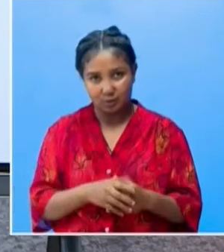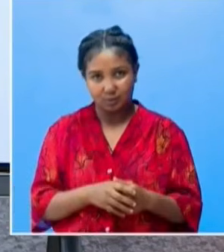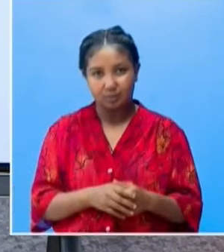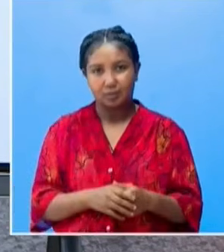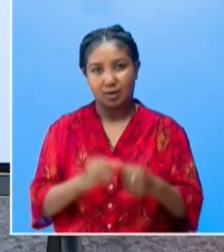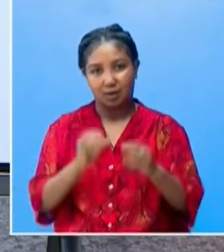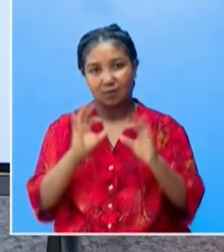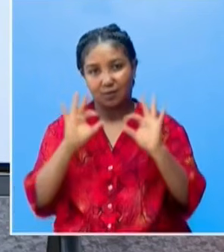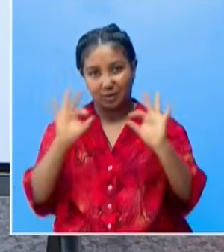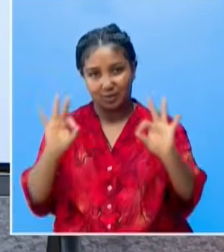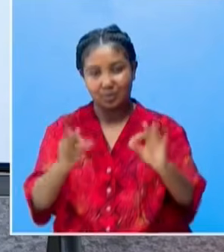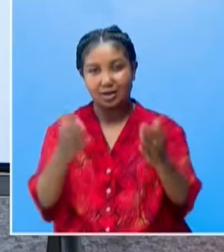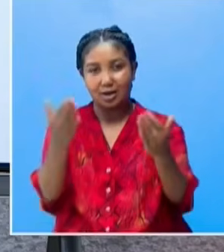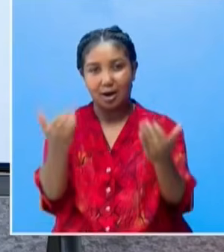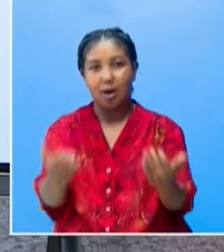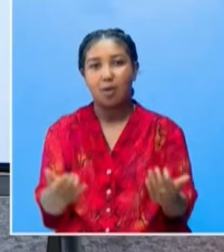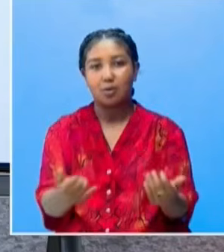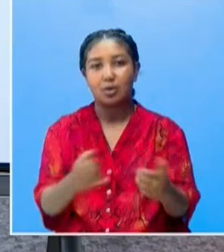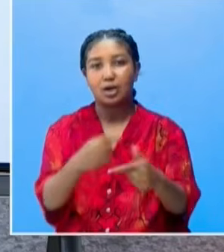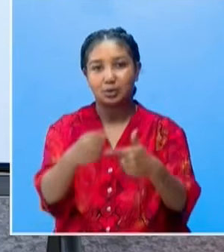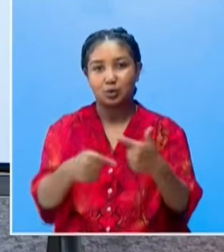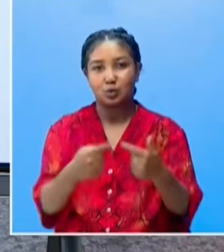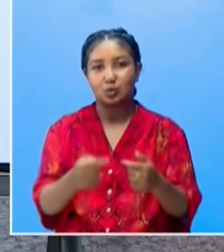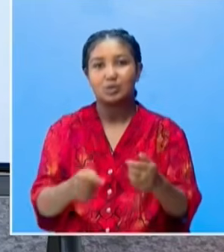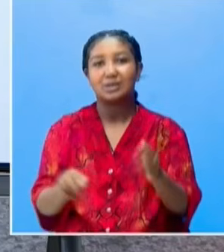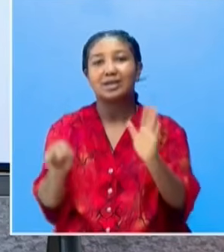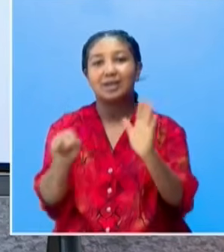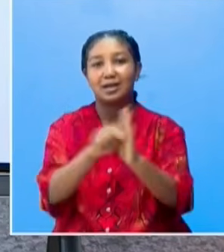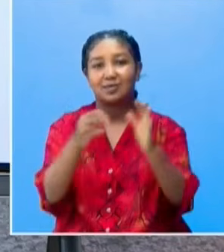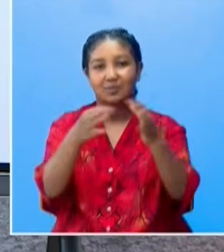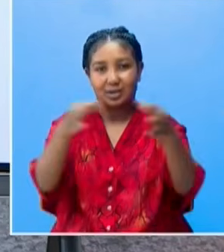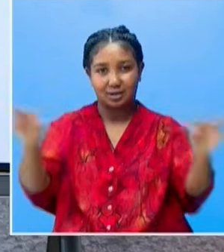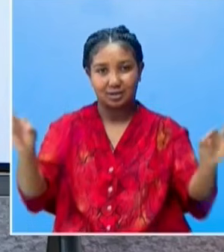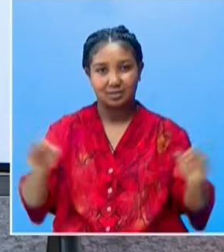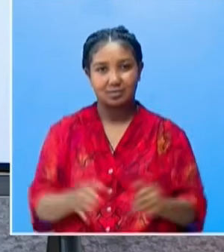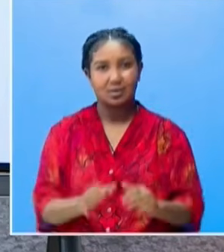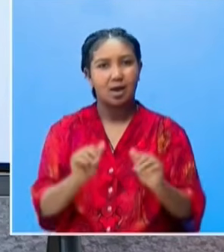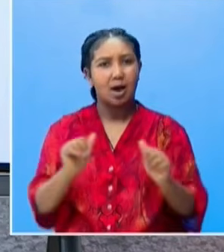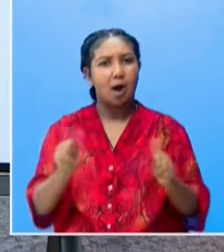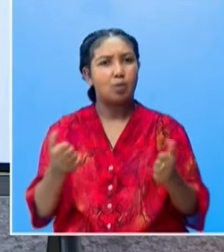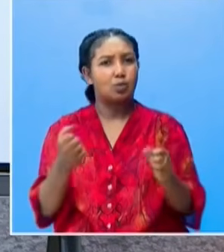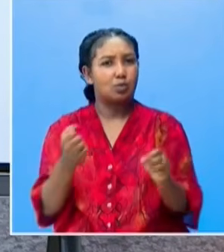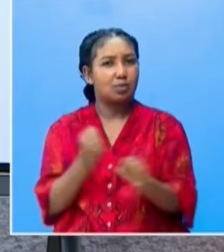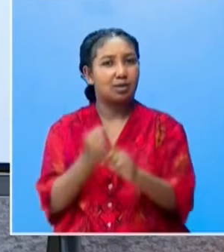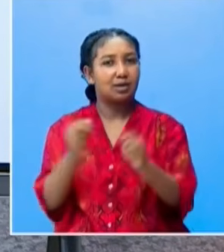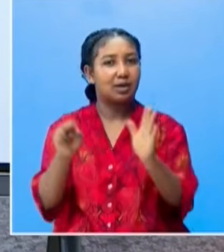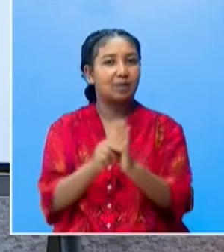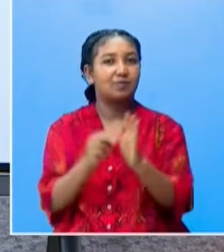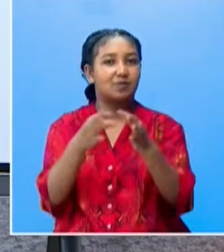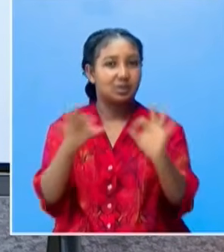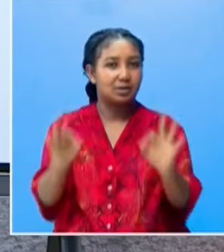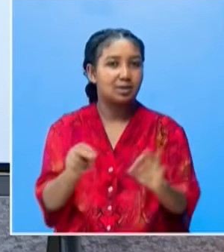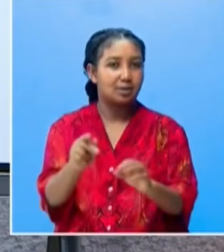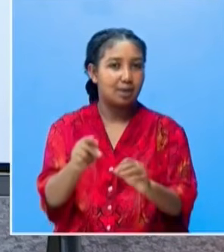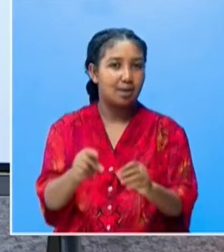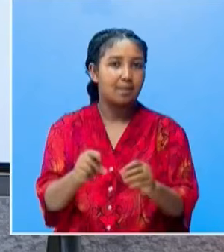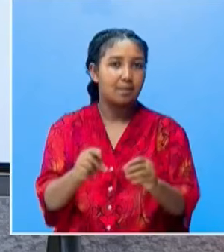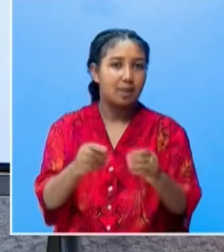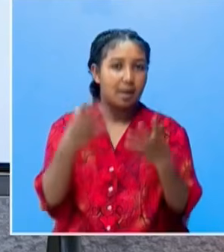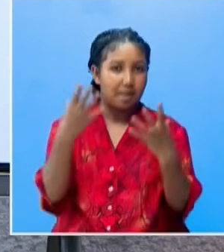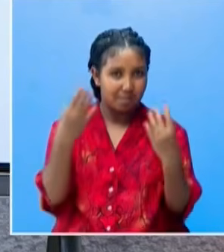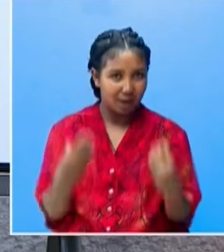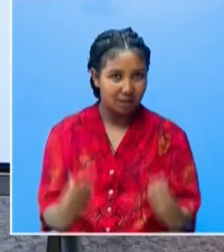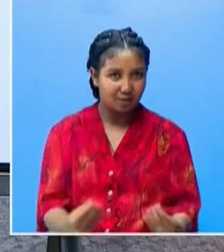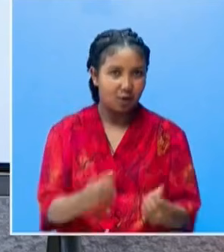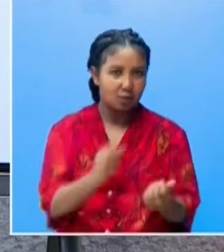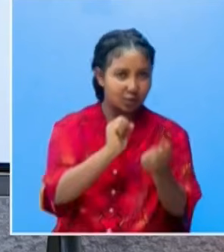Very good. Now let's go to the negative sentences. How do we make negative sentences in passive? Or how do we